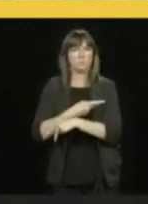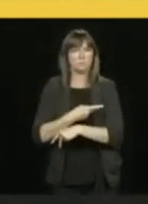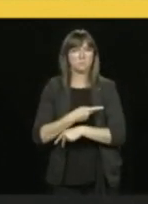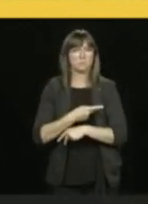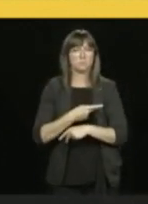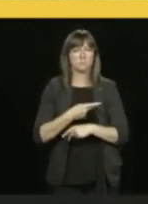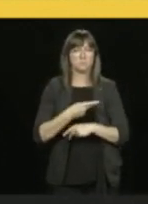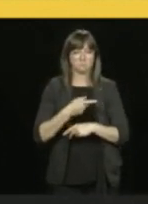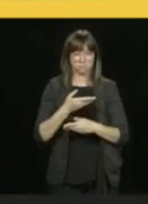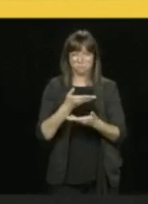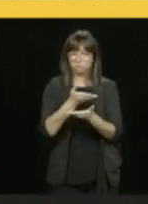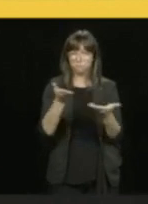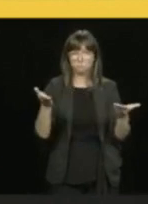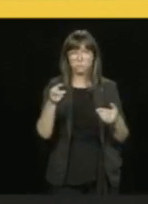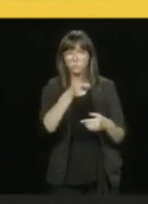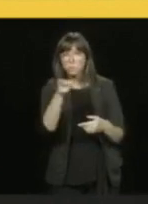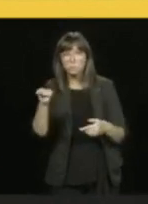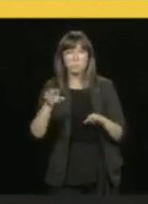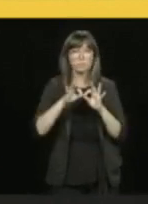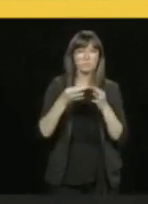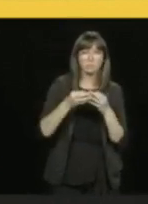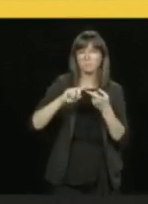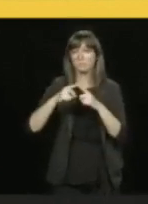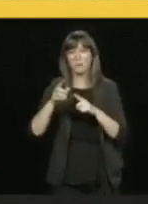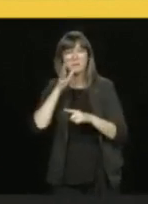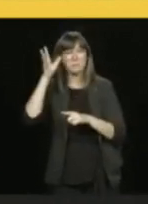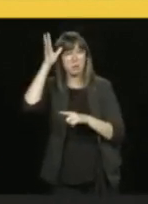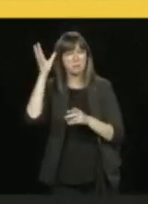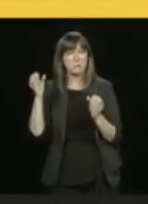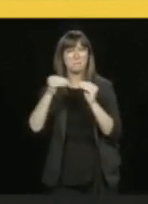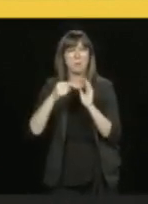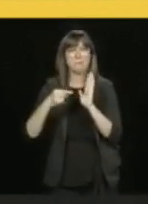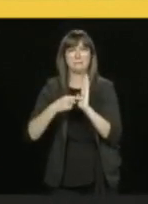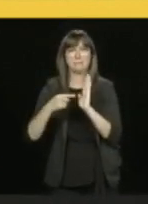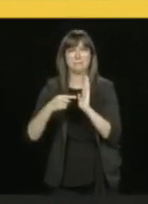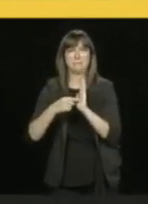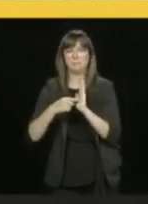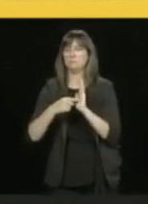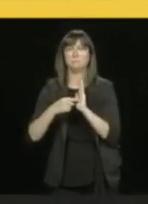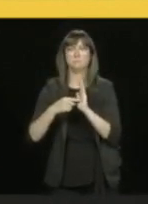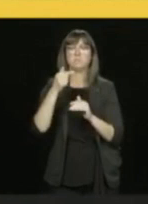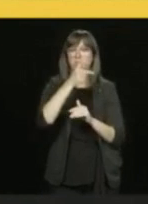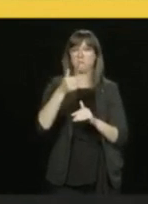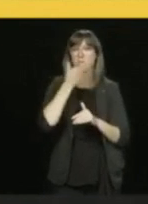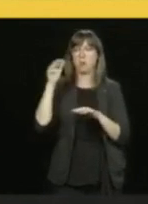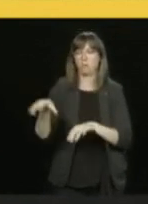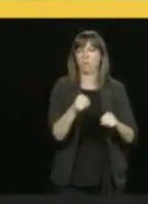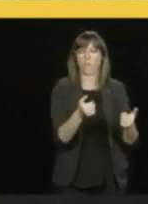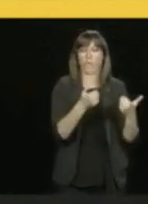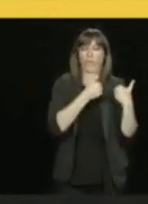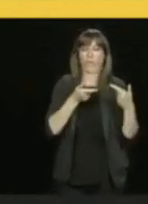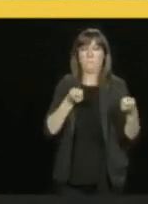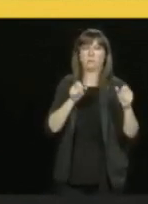you or your parent or your friend to take on debt that your government can better shoulder. So yes, in the